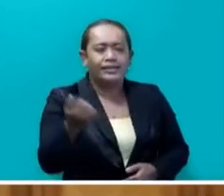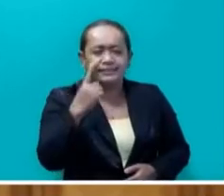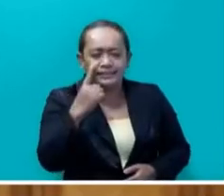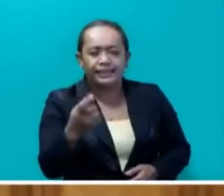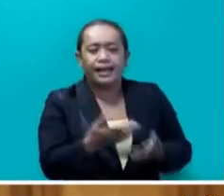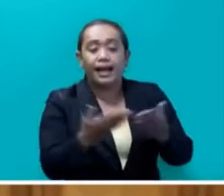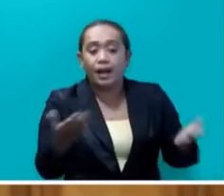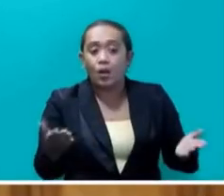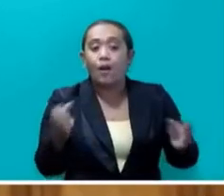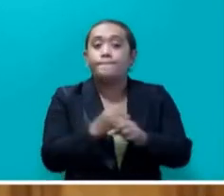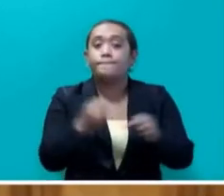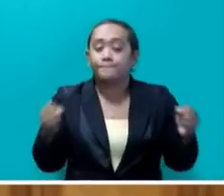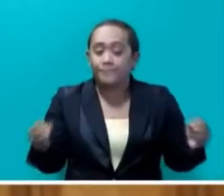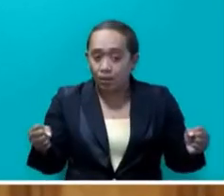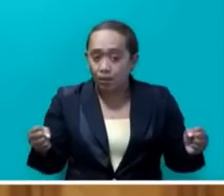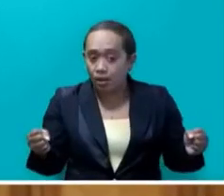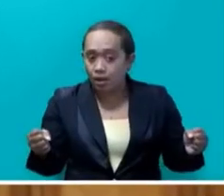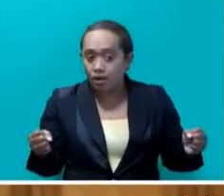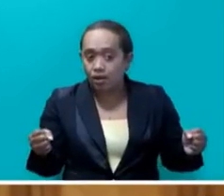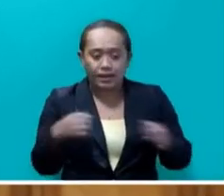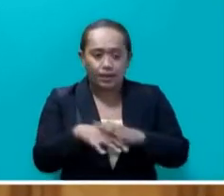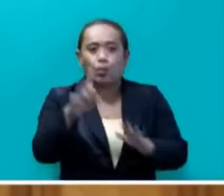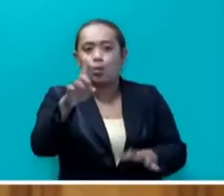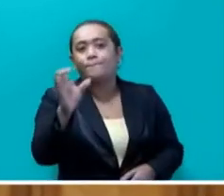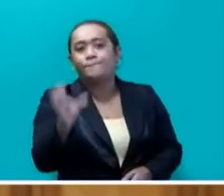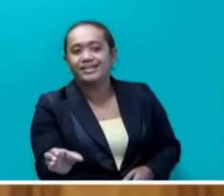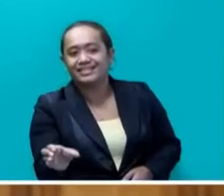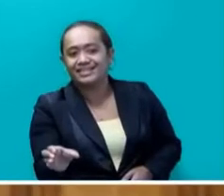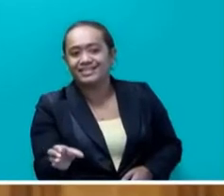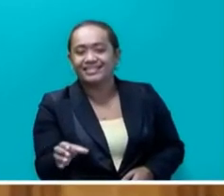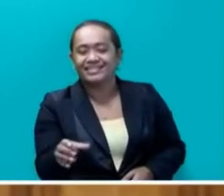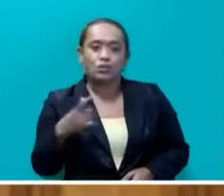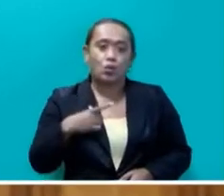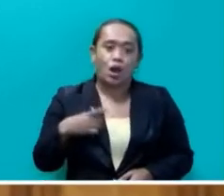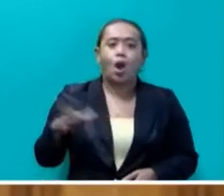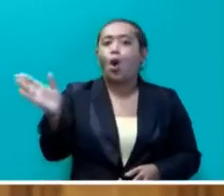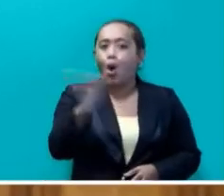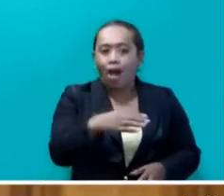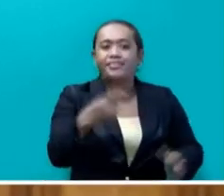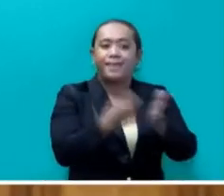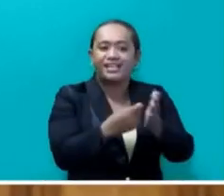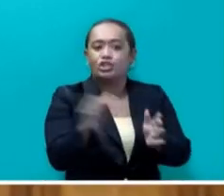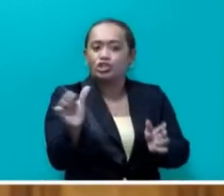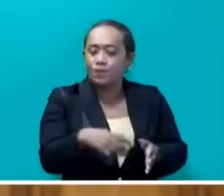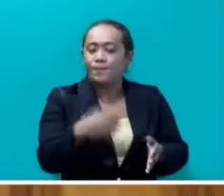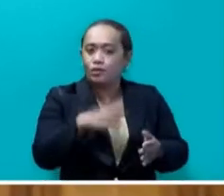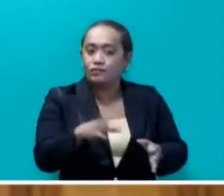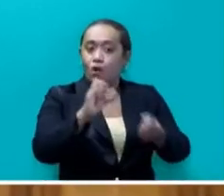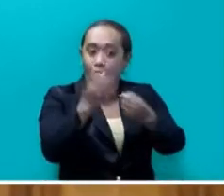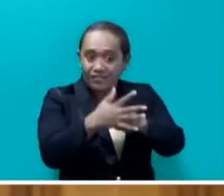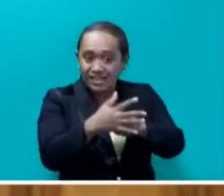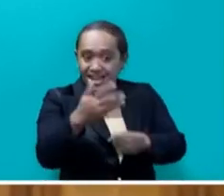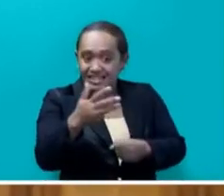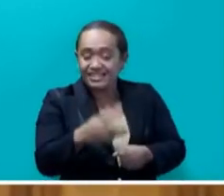because power is consolidated in one person, and that is why all the money that should be used for COVID-19